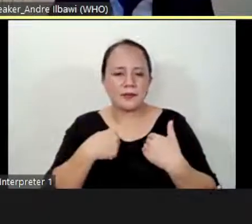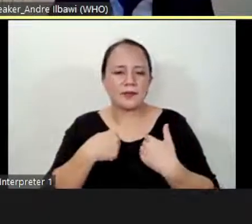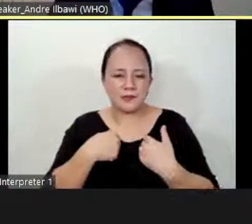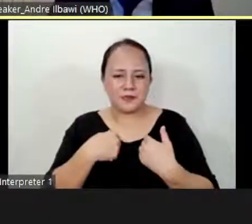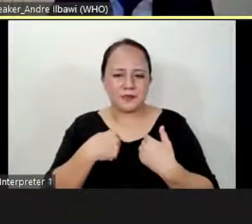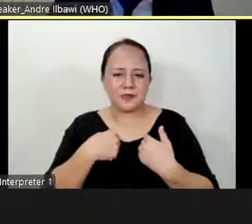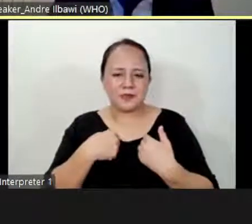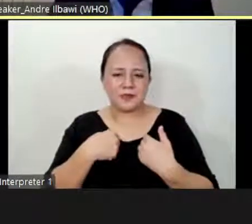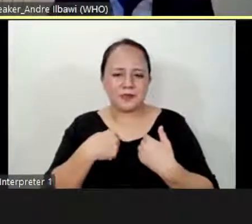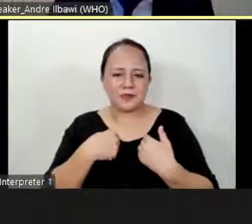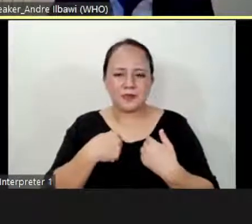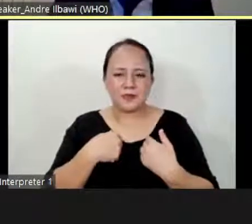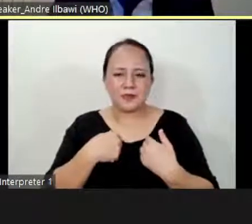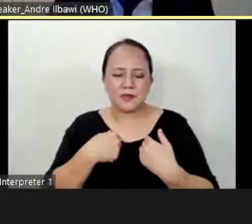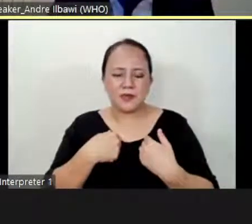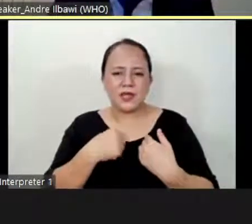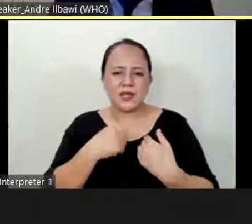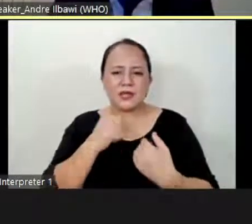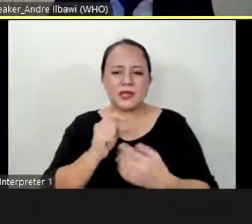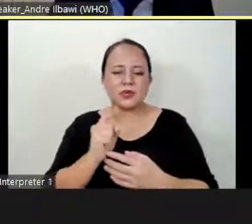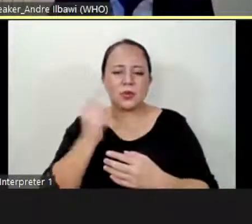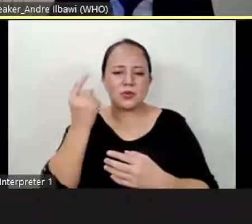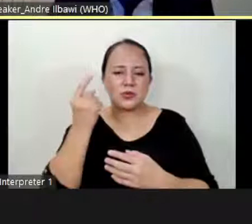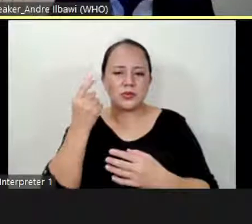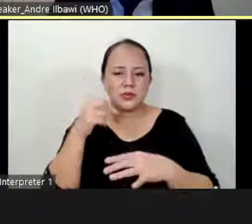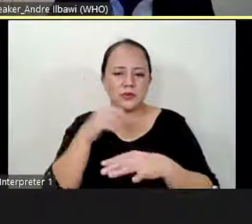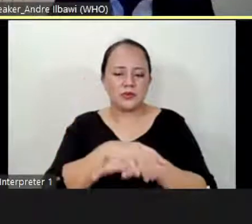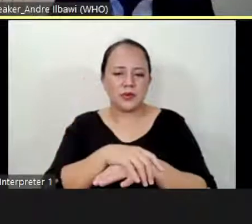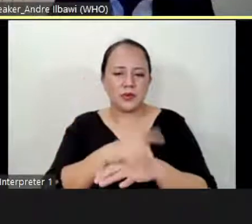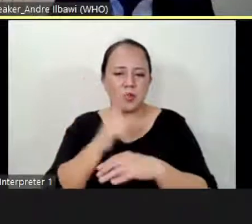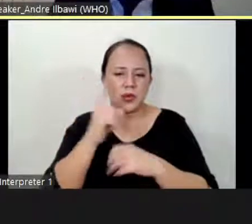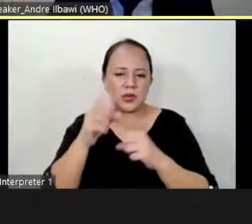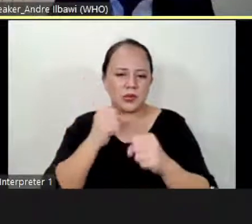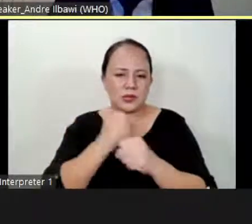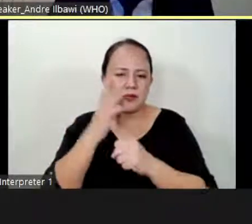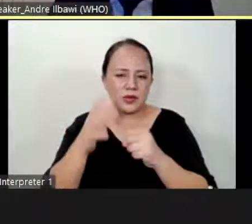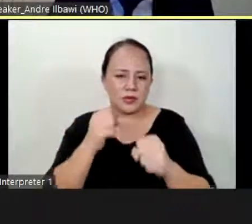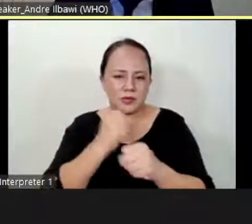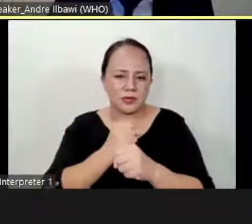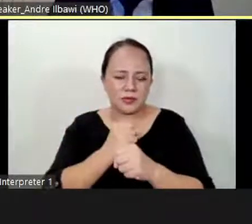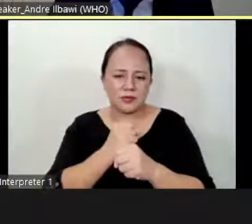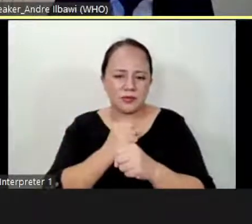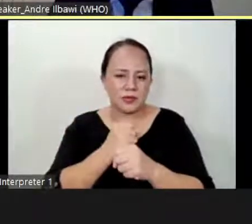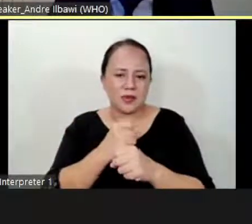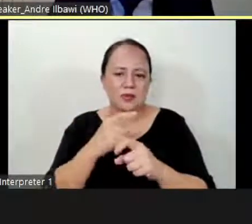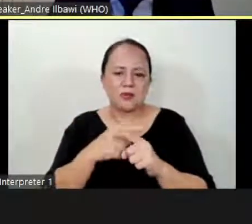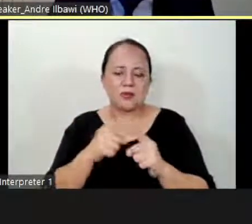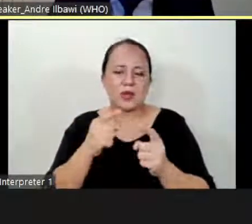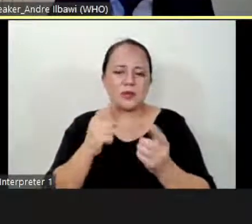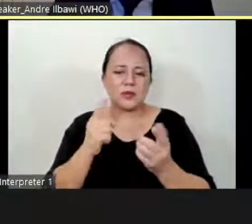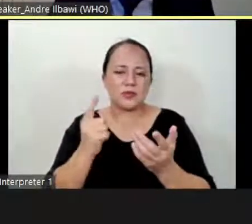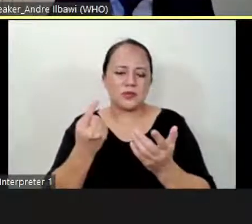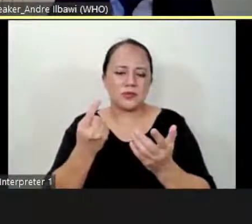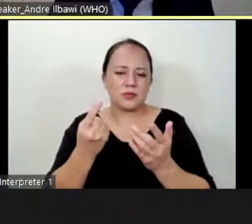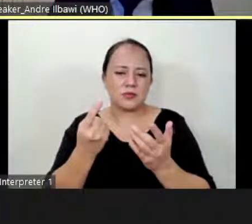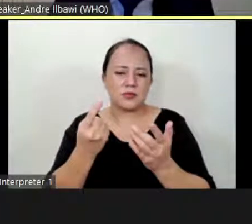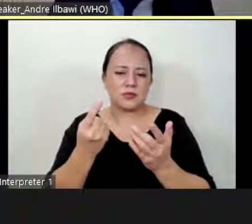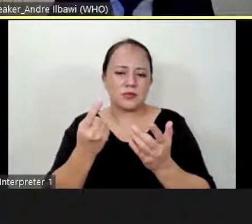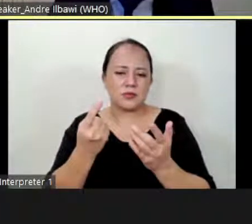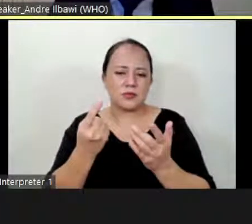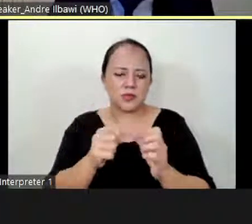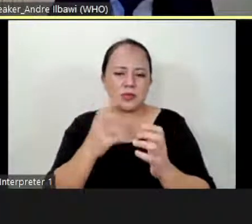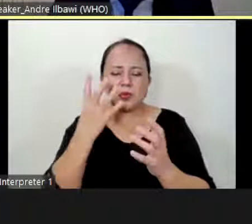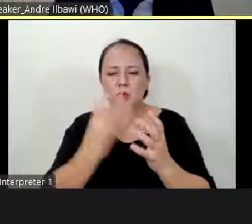they're showing this is not just an effect in a 1 year or 5 year time horizon. Families are being pushed into bankruptcy,